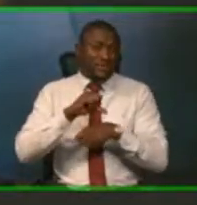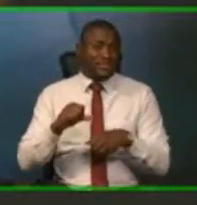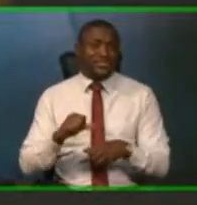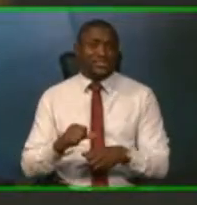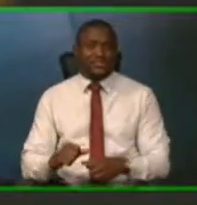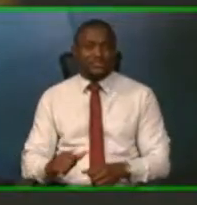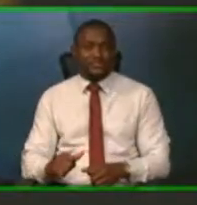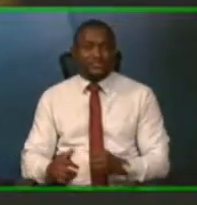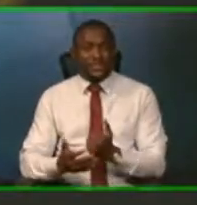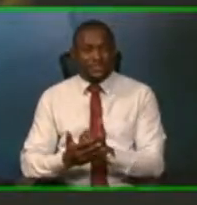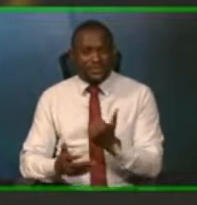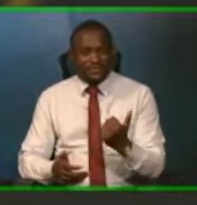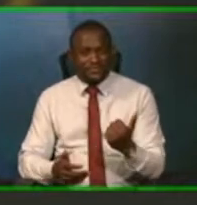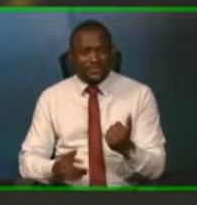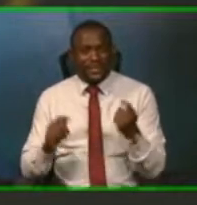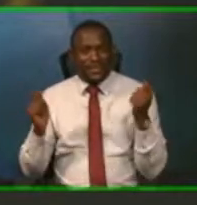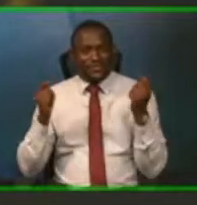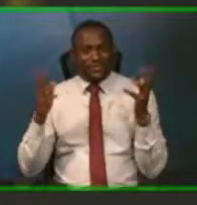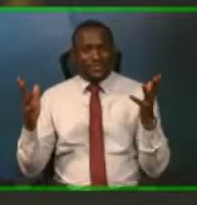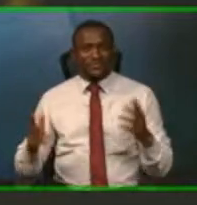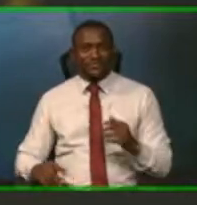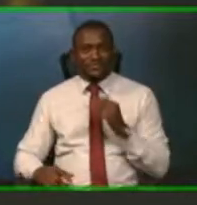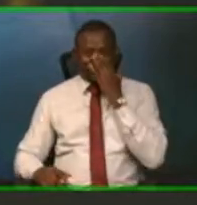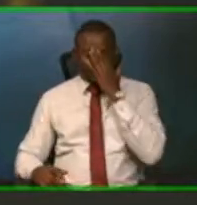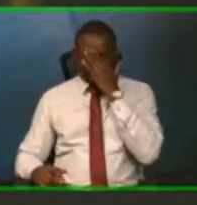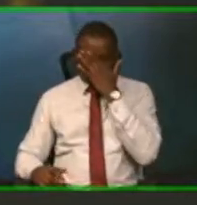Amen. Hallelujah.